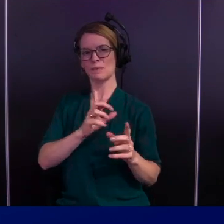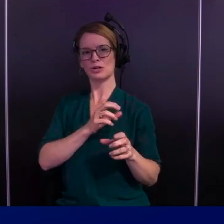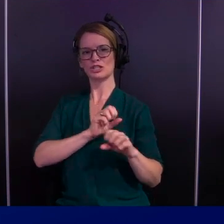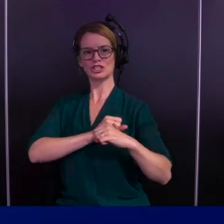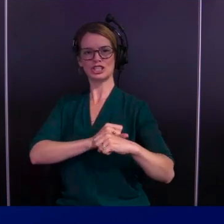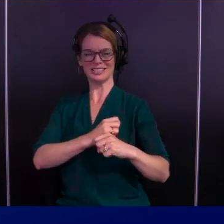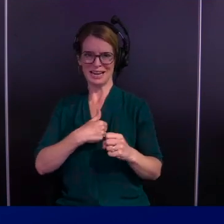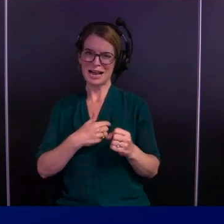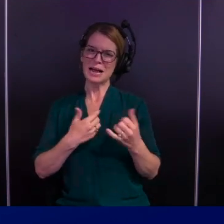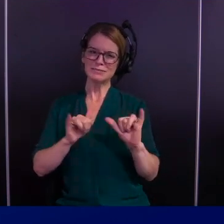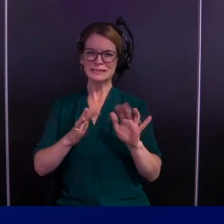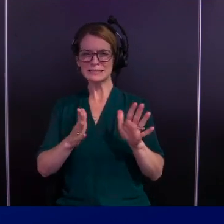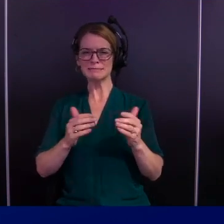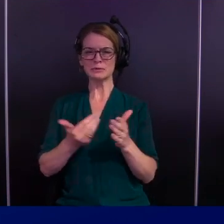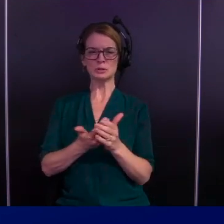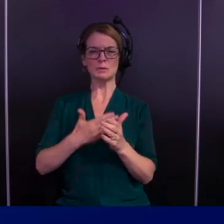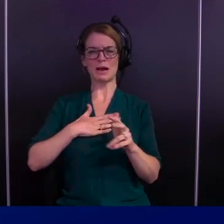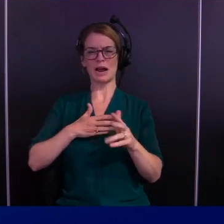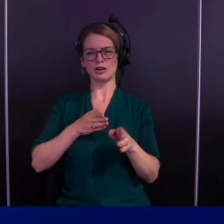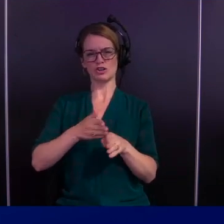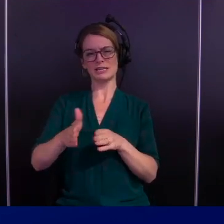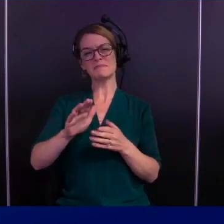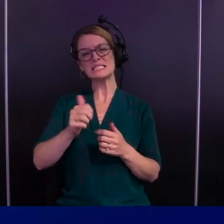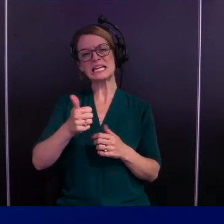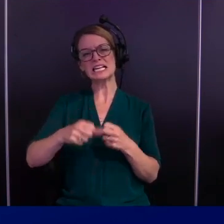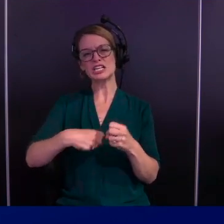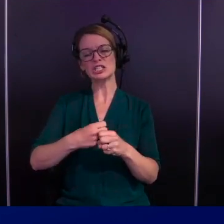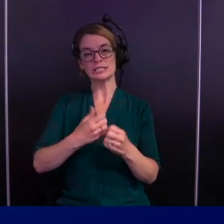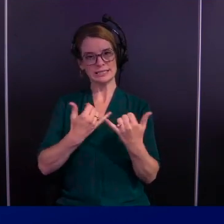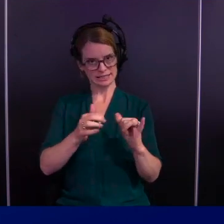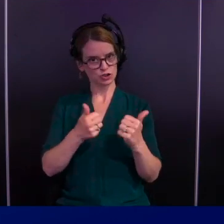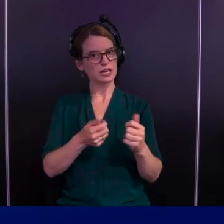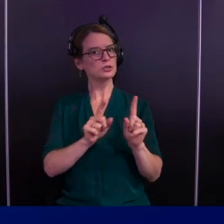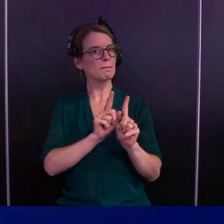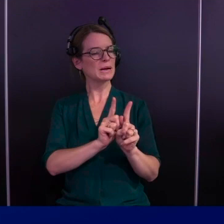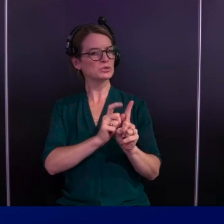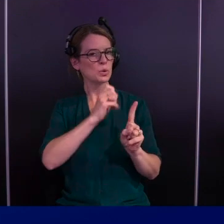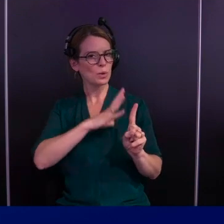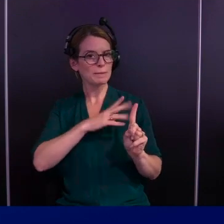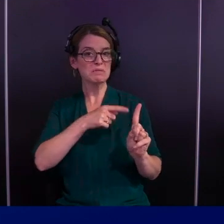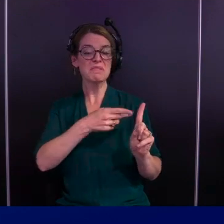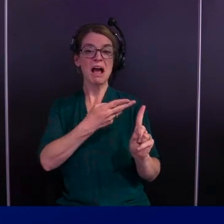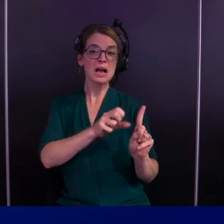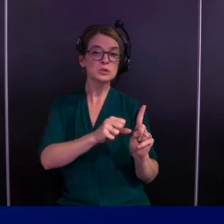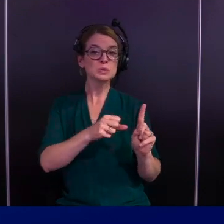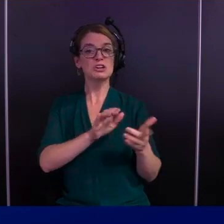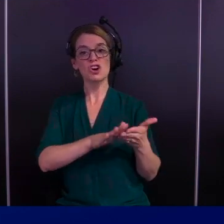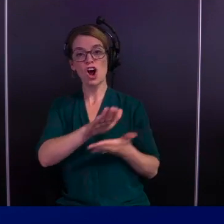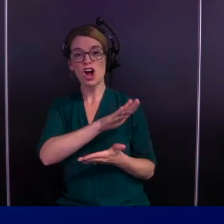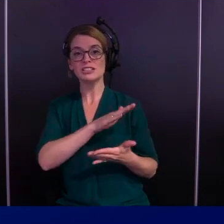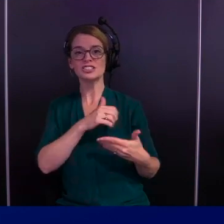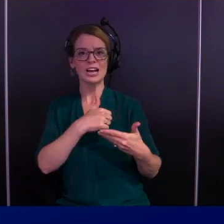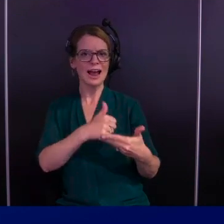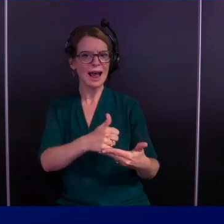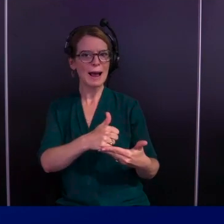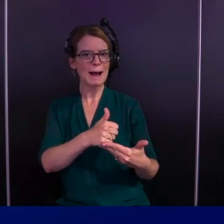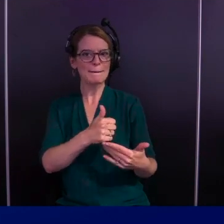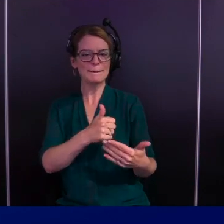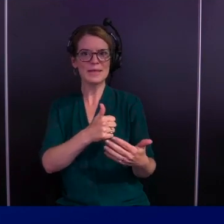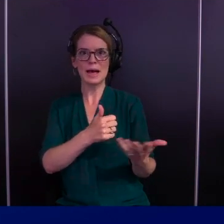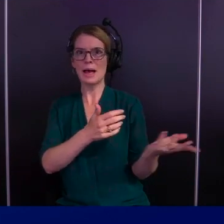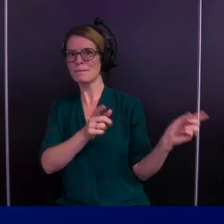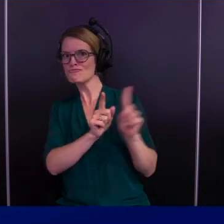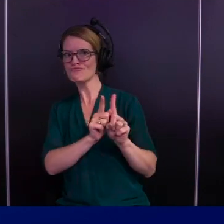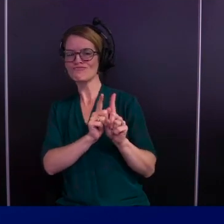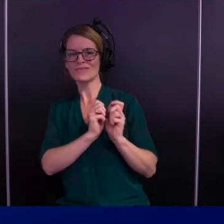career, about 10 years in, I always try and mentor women that are in high school and college to help open the door to even more women